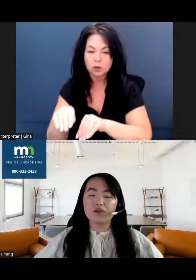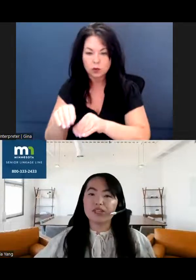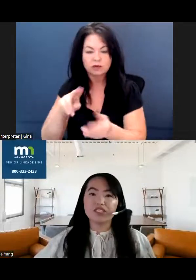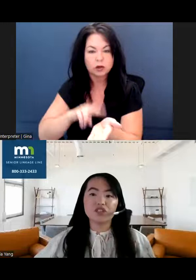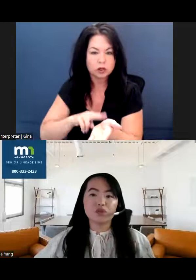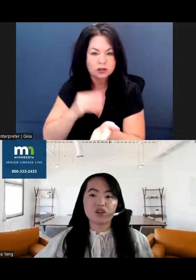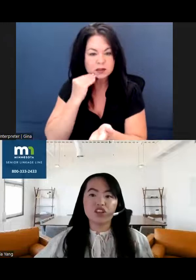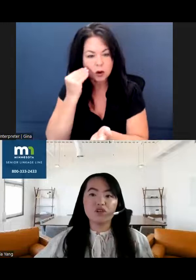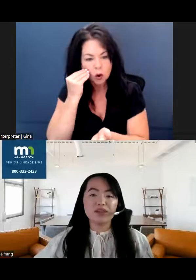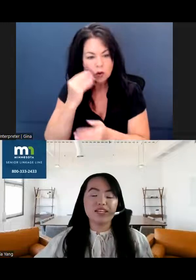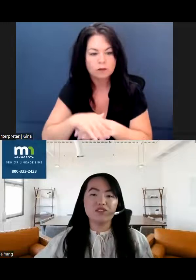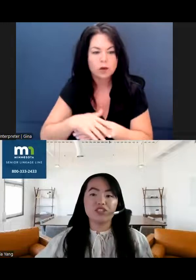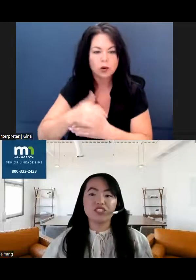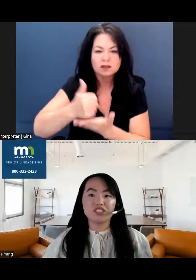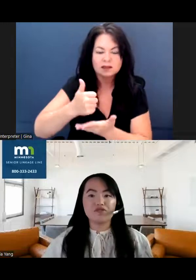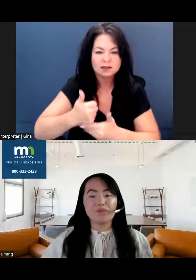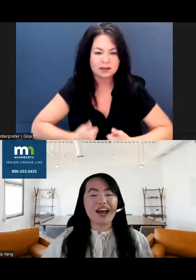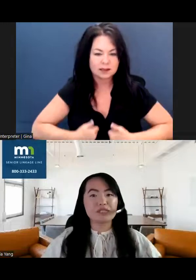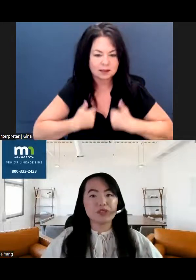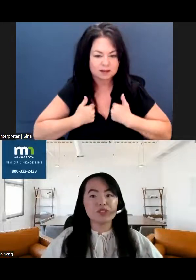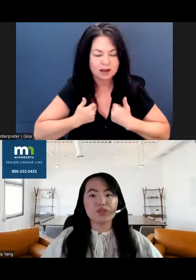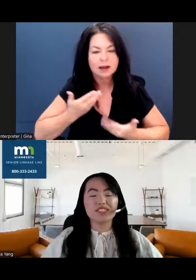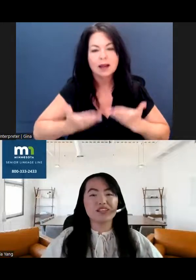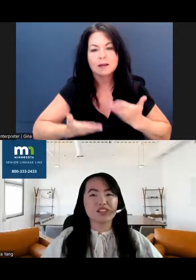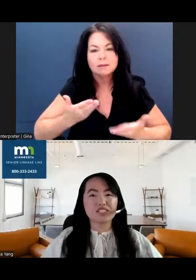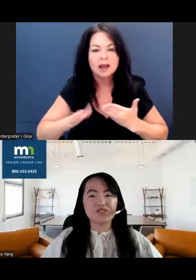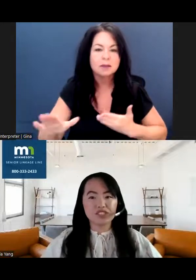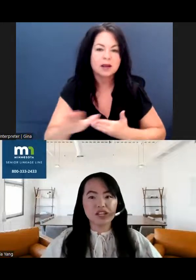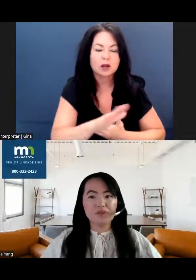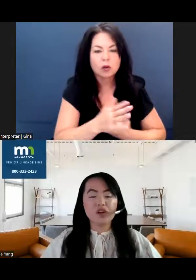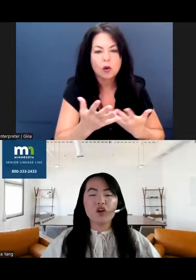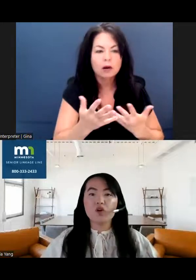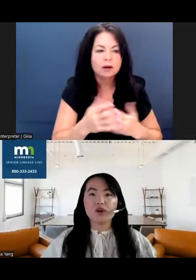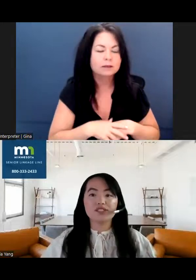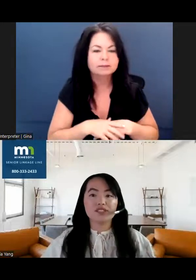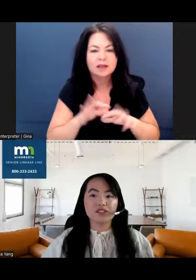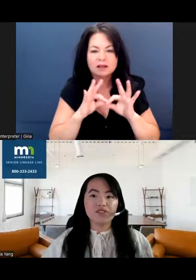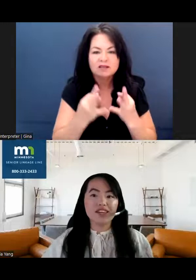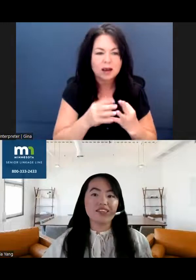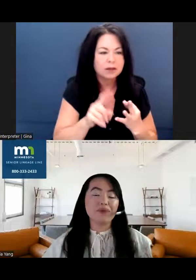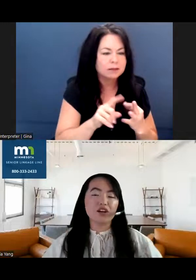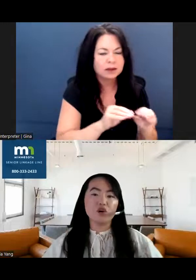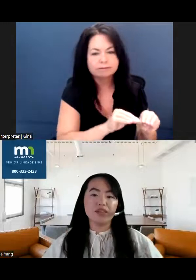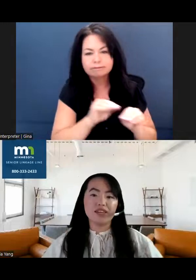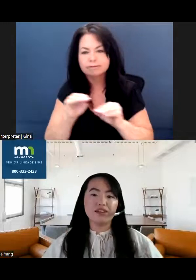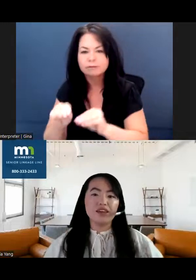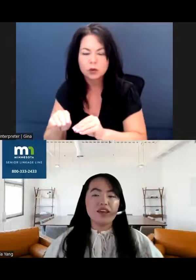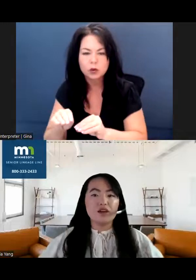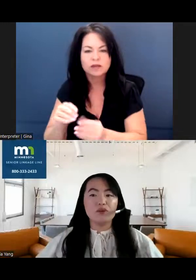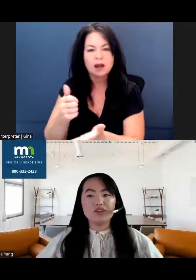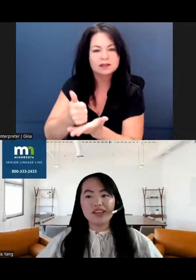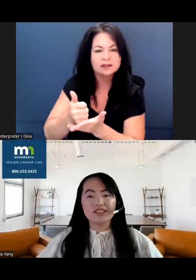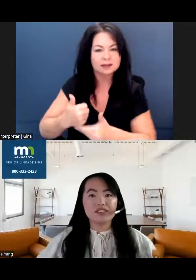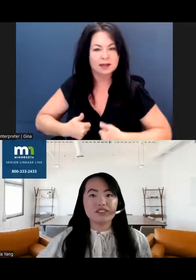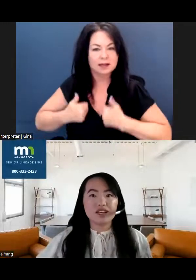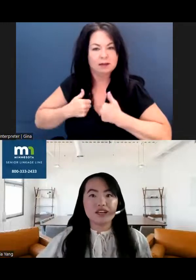many reasons you or your loved one may need to transition from the hospital to a skilled nursing facility or assisted living, and then back home again.